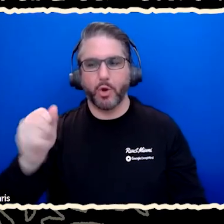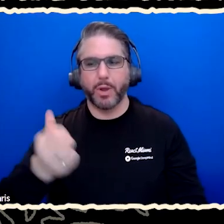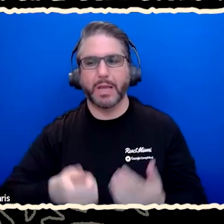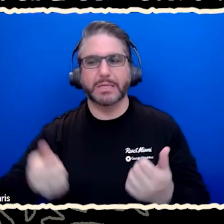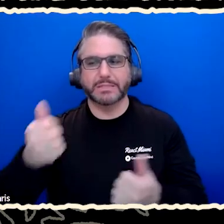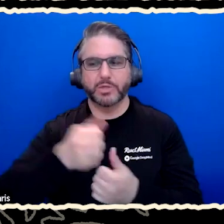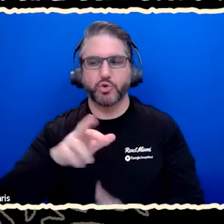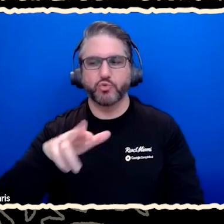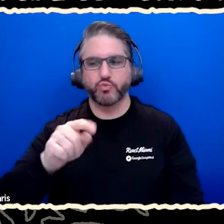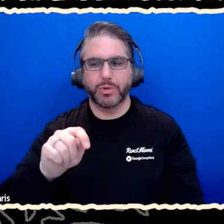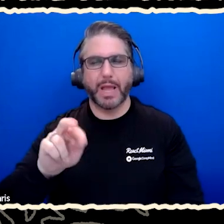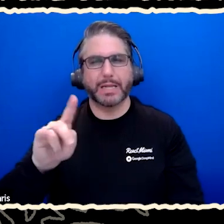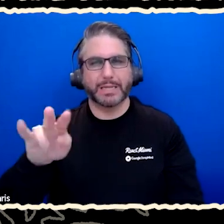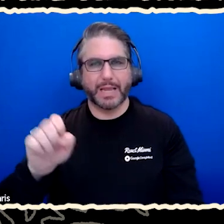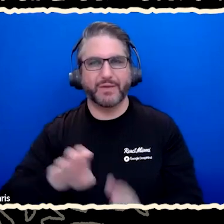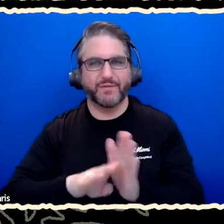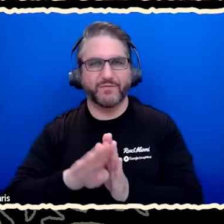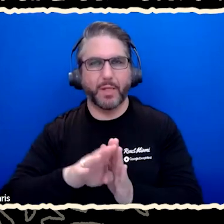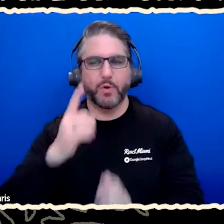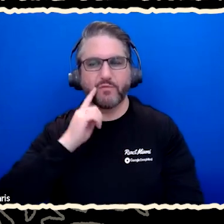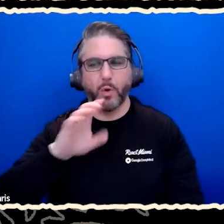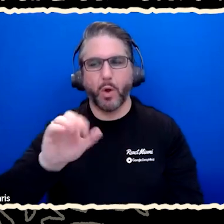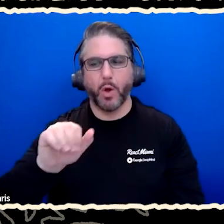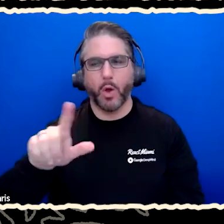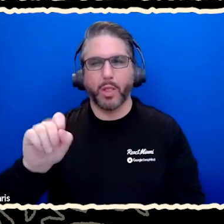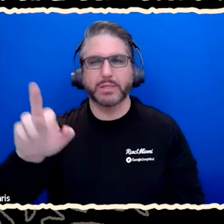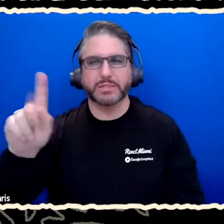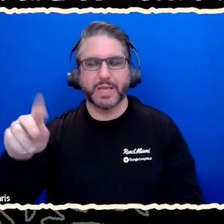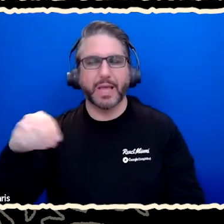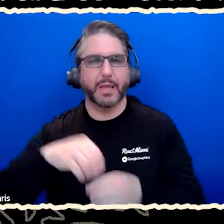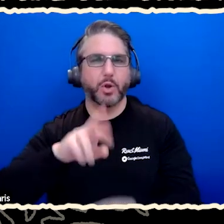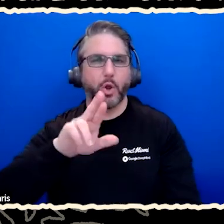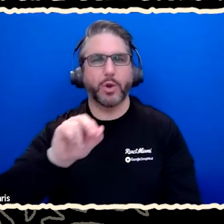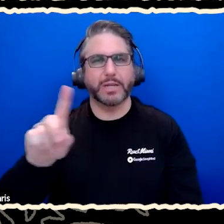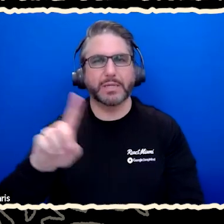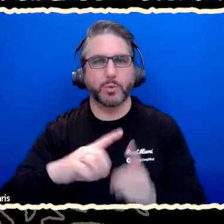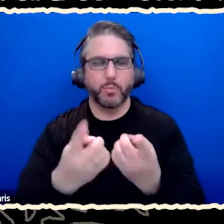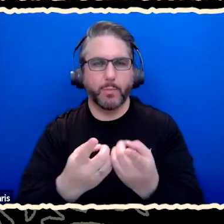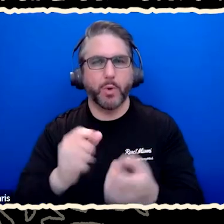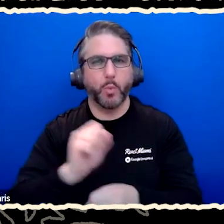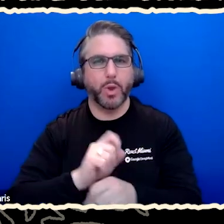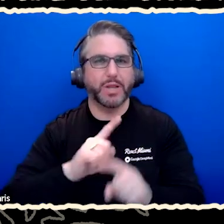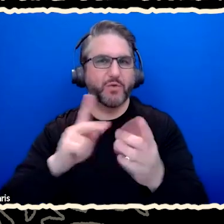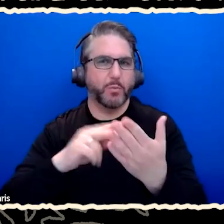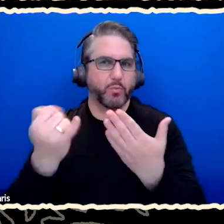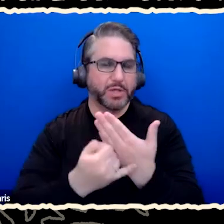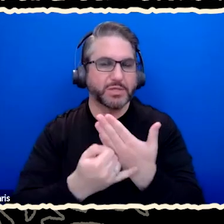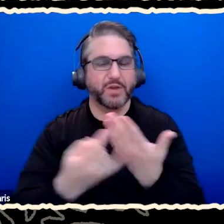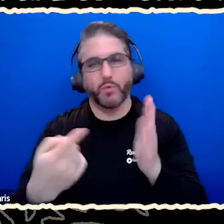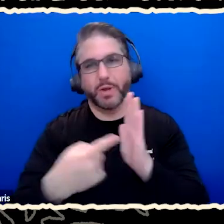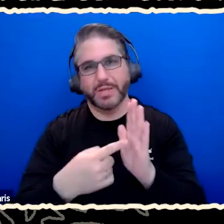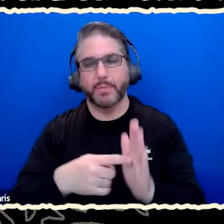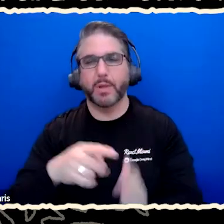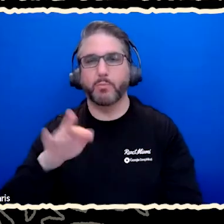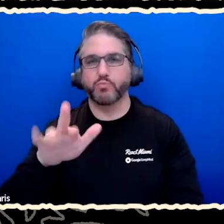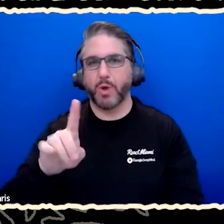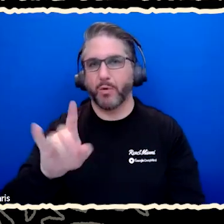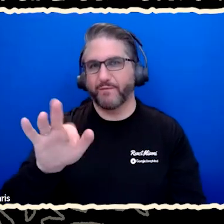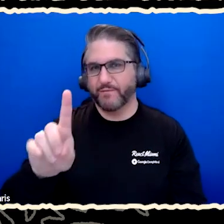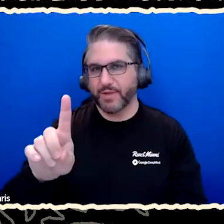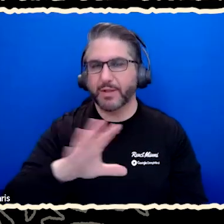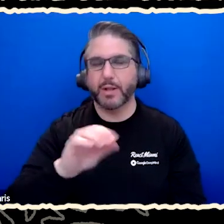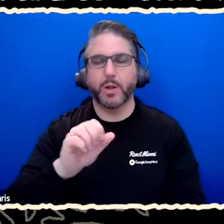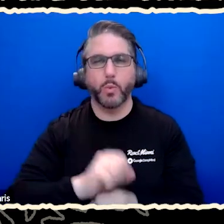Native and AI engineer at CallStack in the R&D department, working on projects such as React Native Brownfield, of course, or React Native